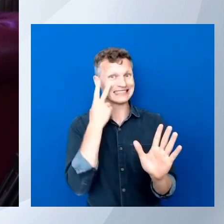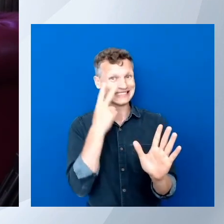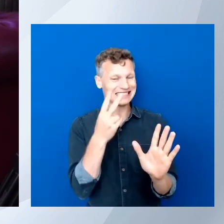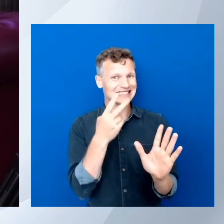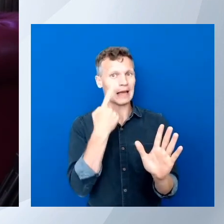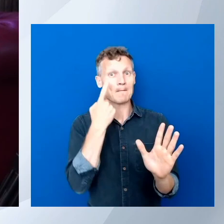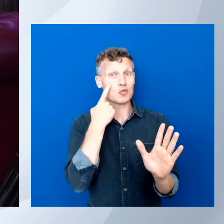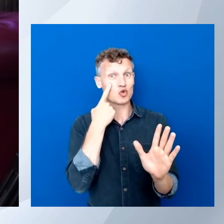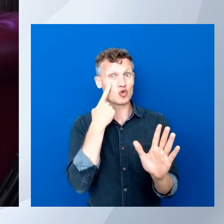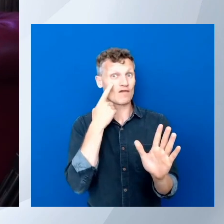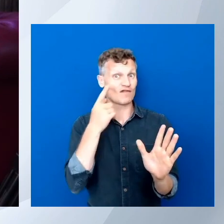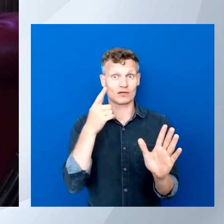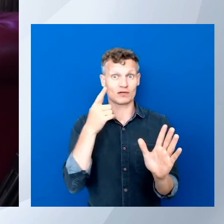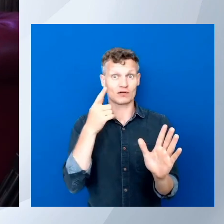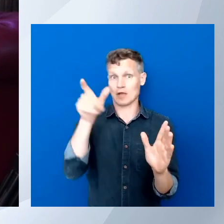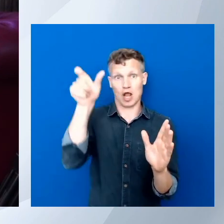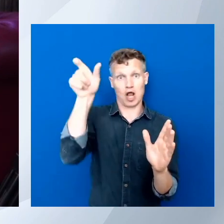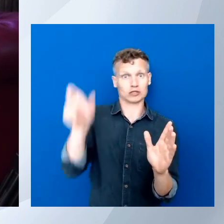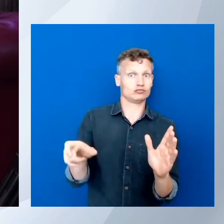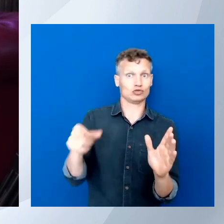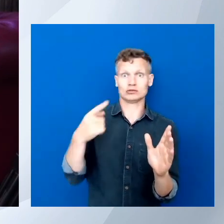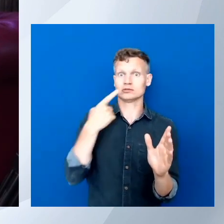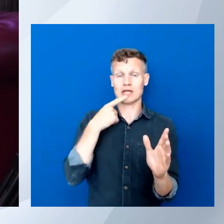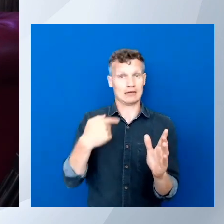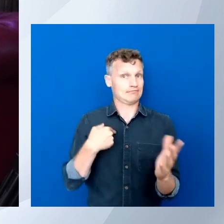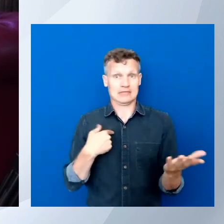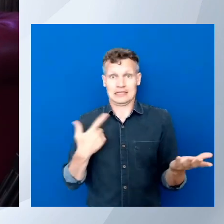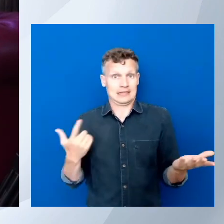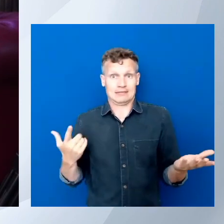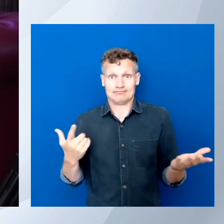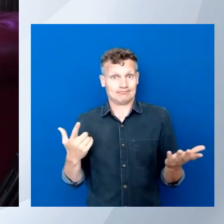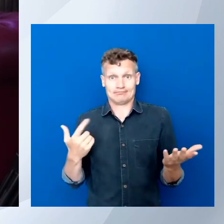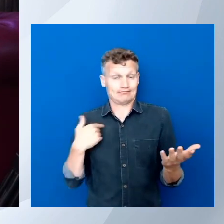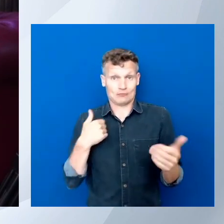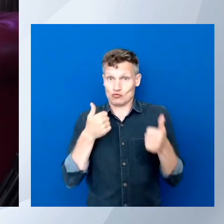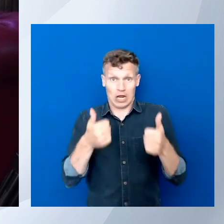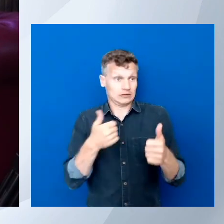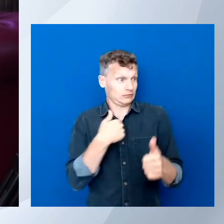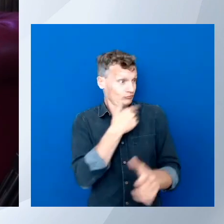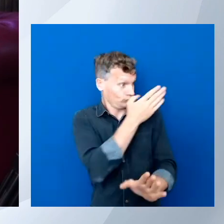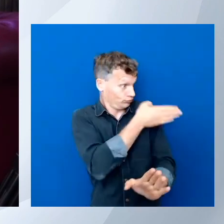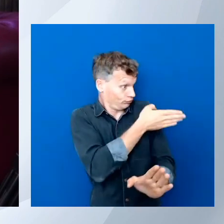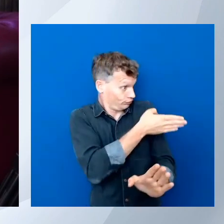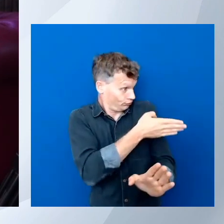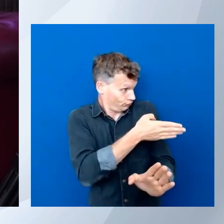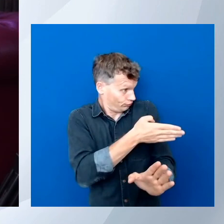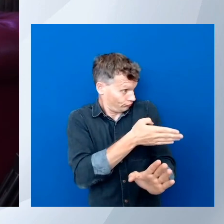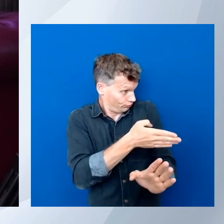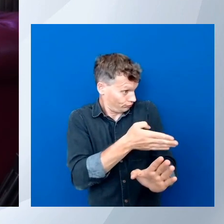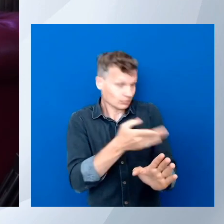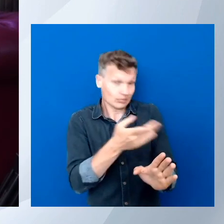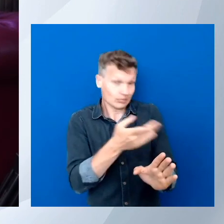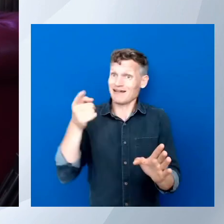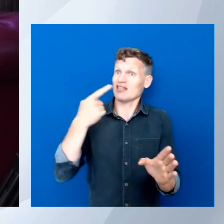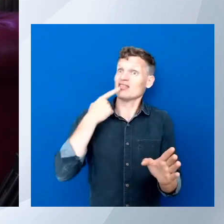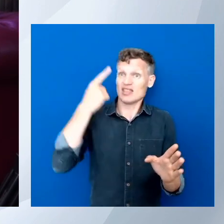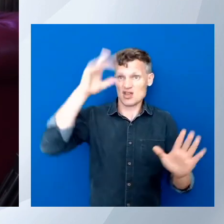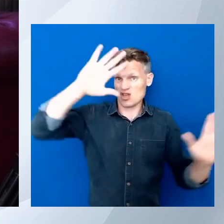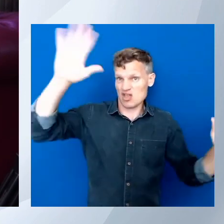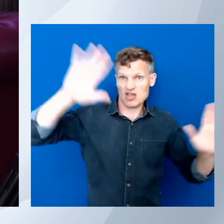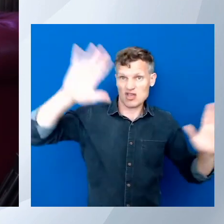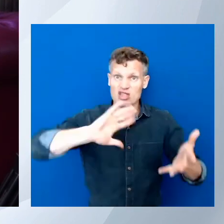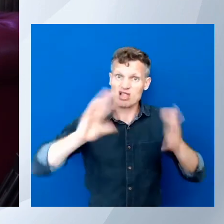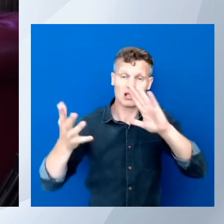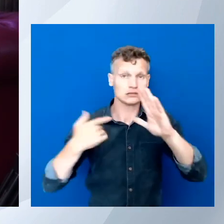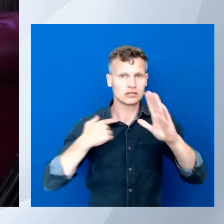that you've done the right thing and there's nothing wrong. And also, for a data scientist, it's important to keep